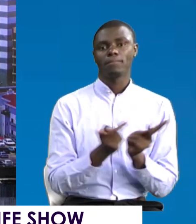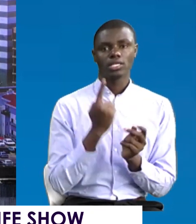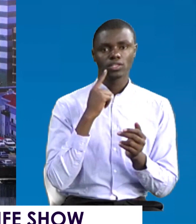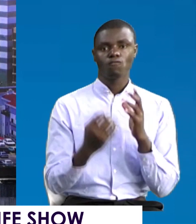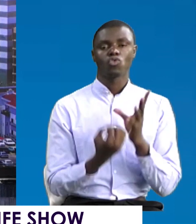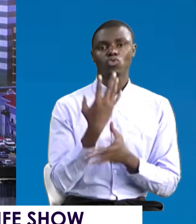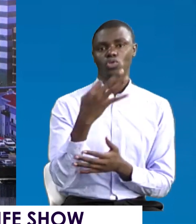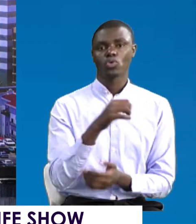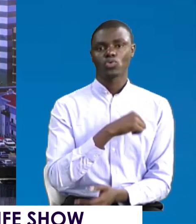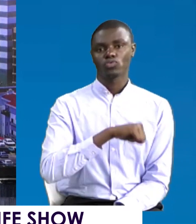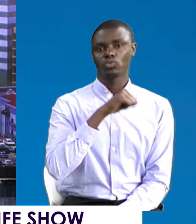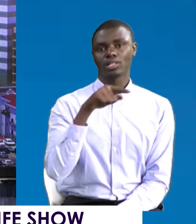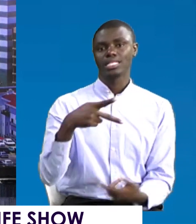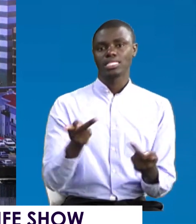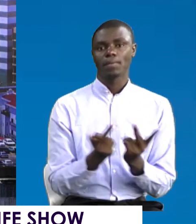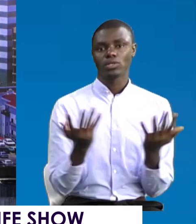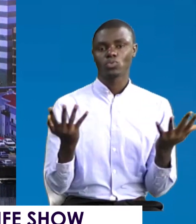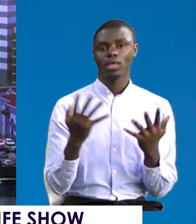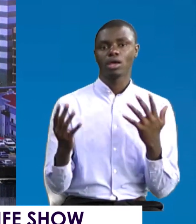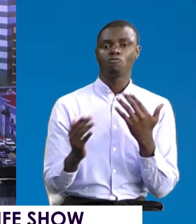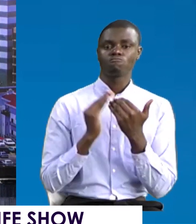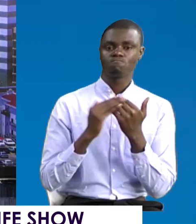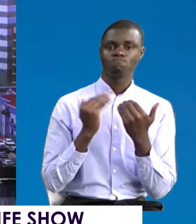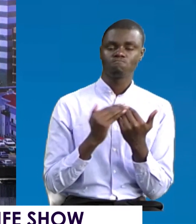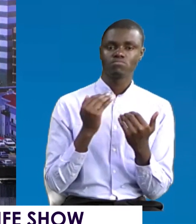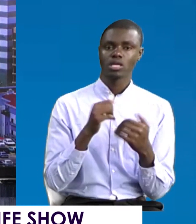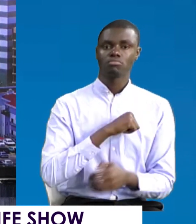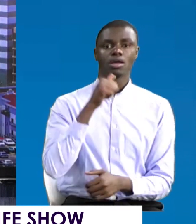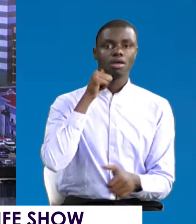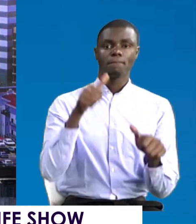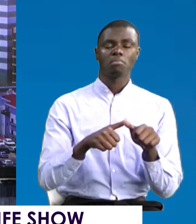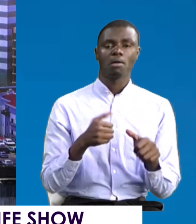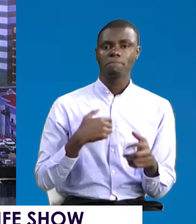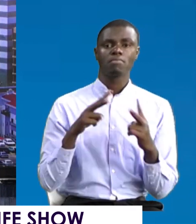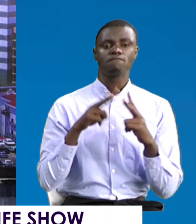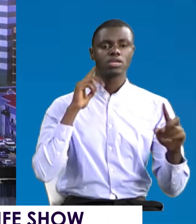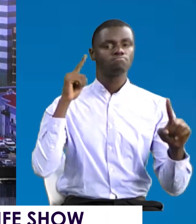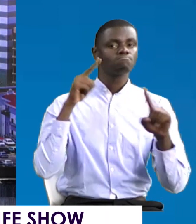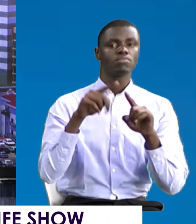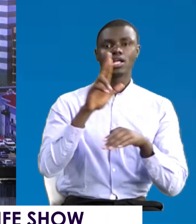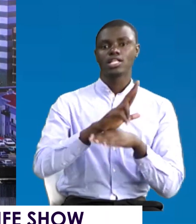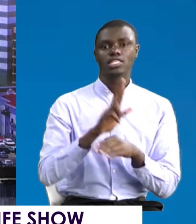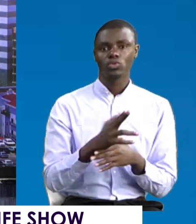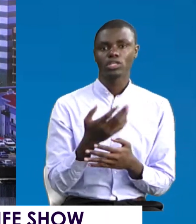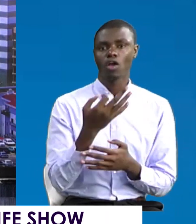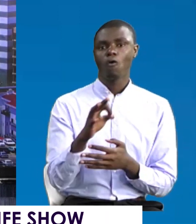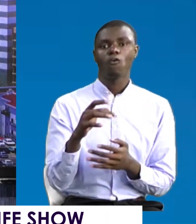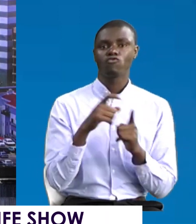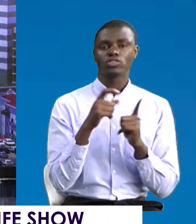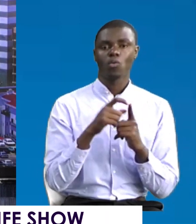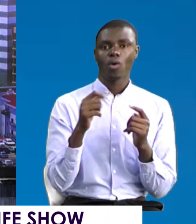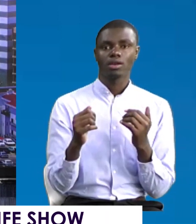of souls. This is a place where we raise up souls. Remember, I'm very deliberate in the use of the